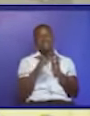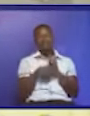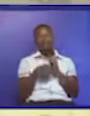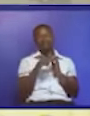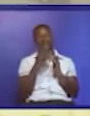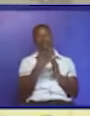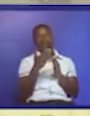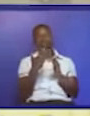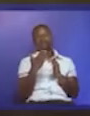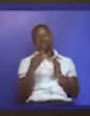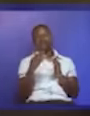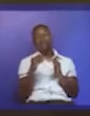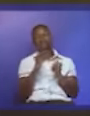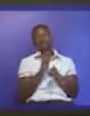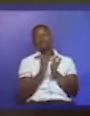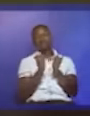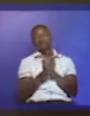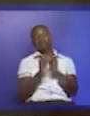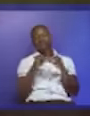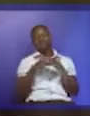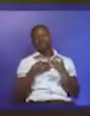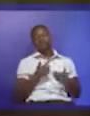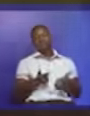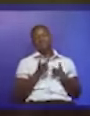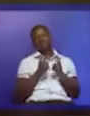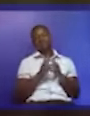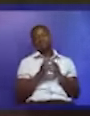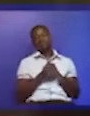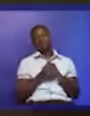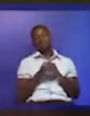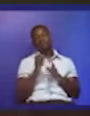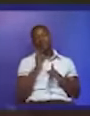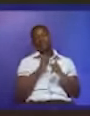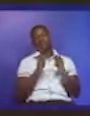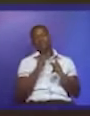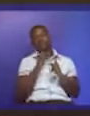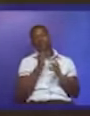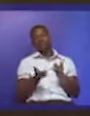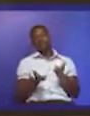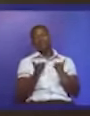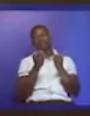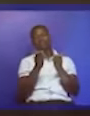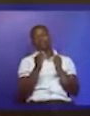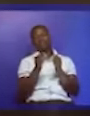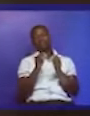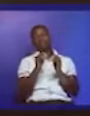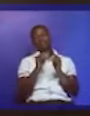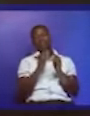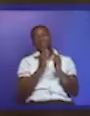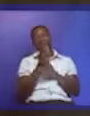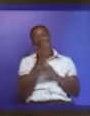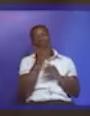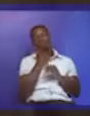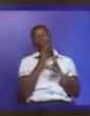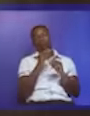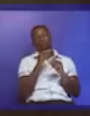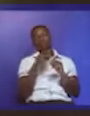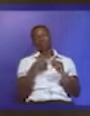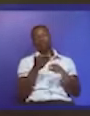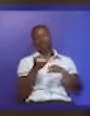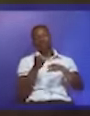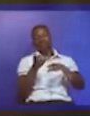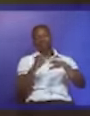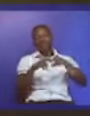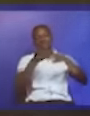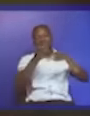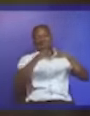introduced or redefined in my own life. People do not rise by mistake. We climb upon the mysteries of the kingdom, even to